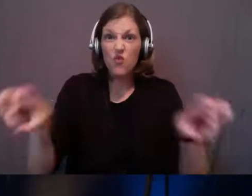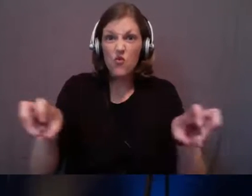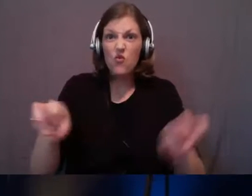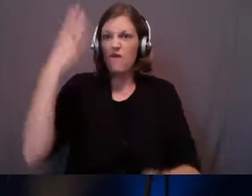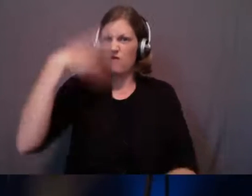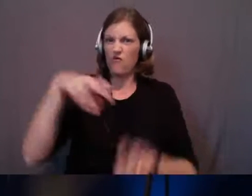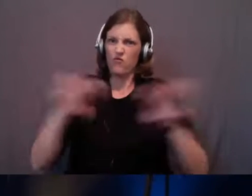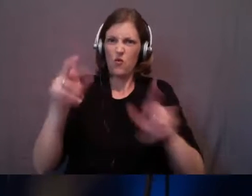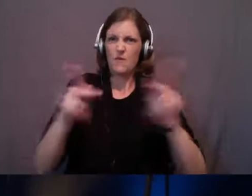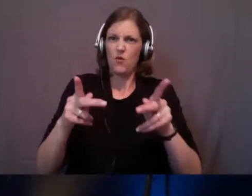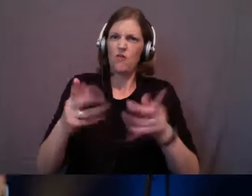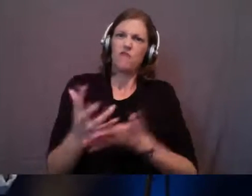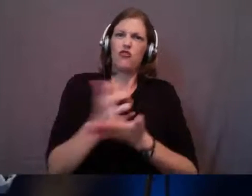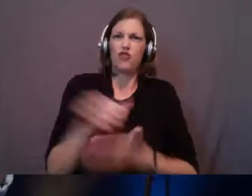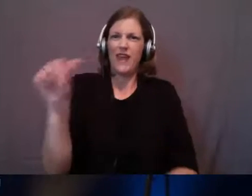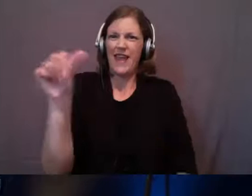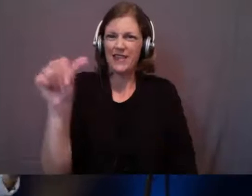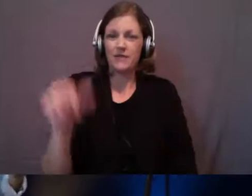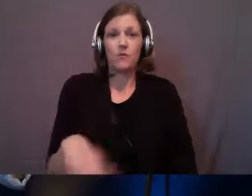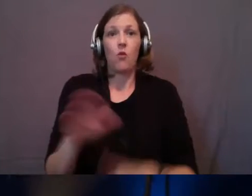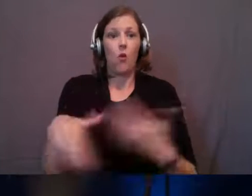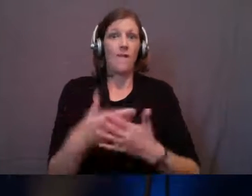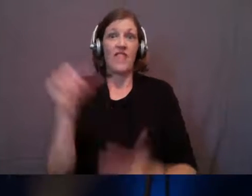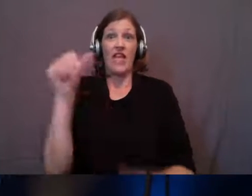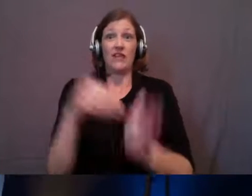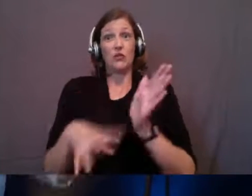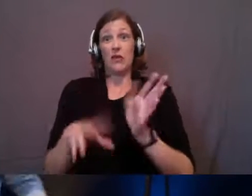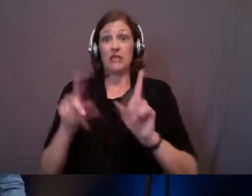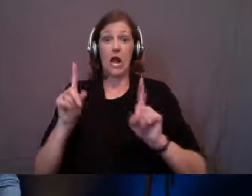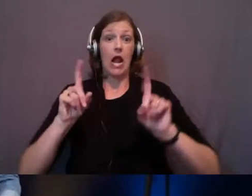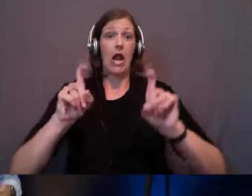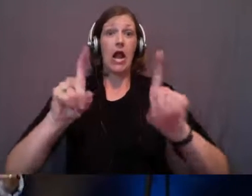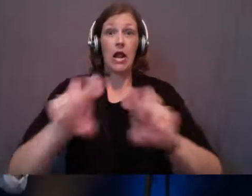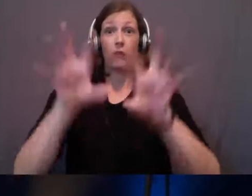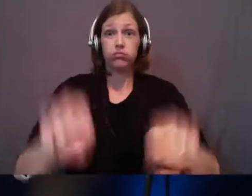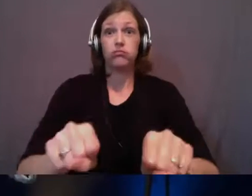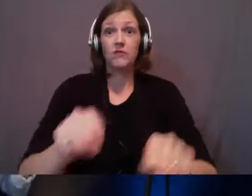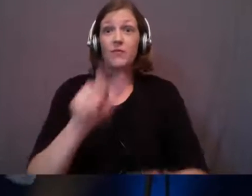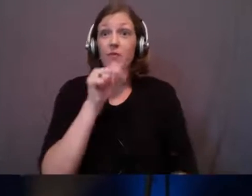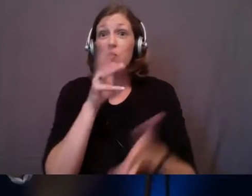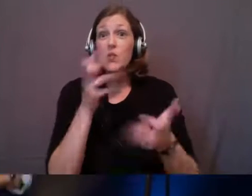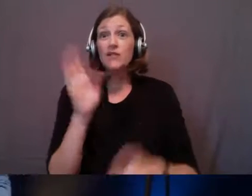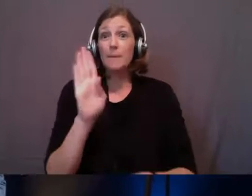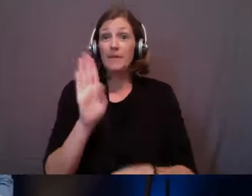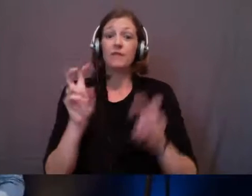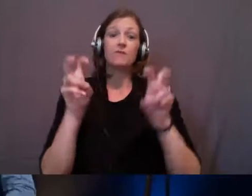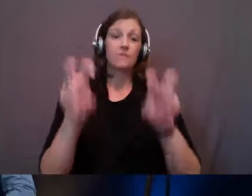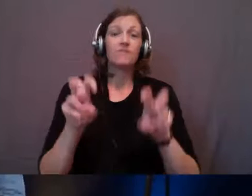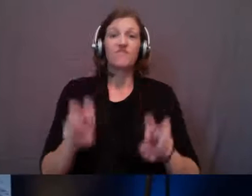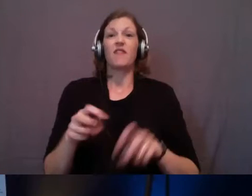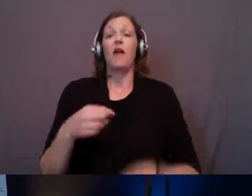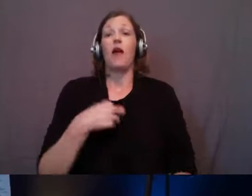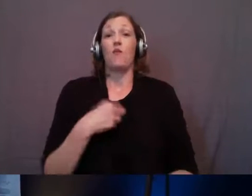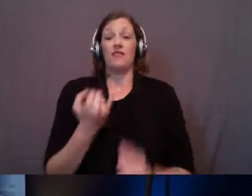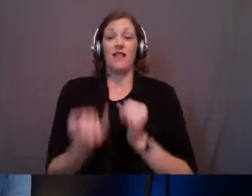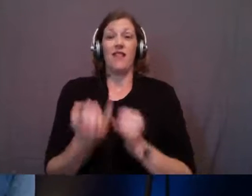get A's. Well, all of the A students ran up to the front to get the front rows. Whoever wants a B, go behind them. Everybody went, and I was the last